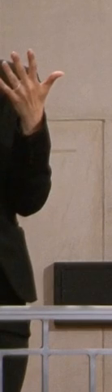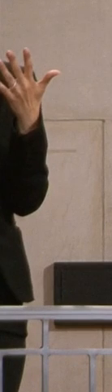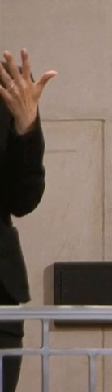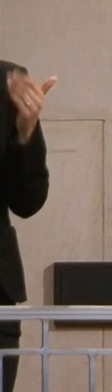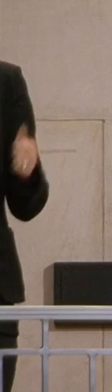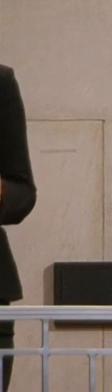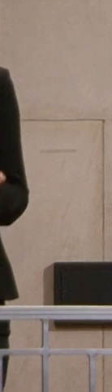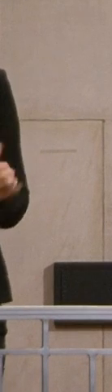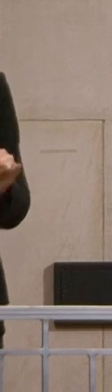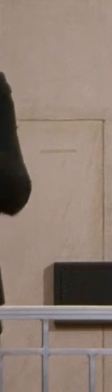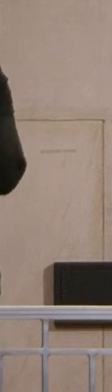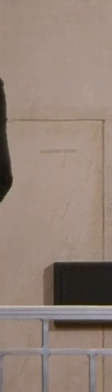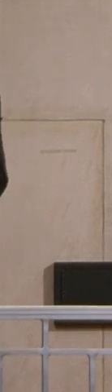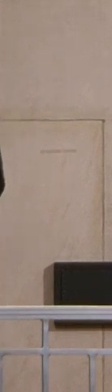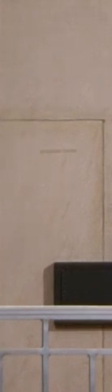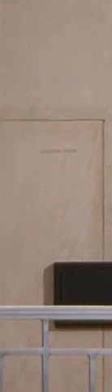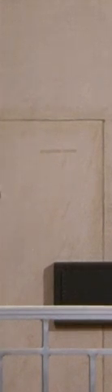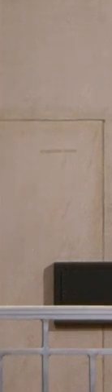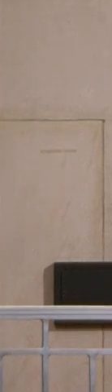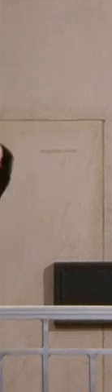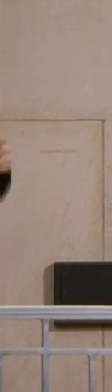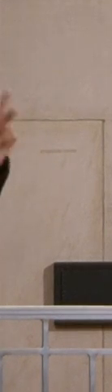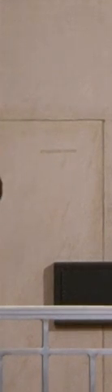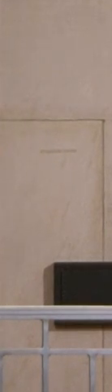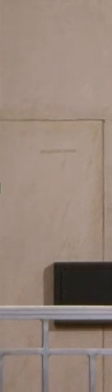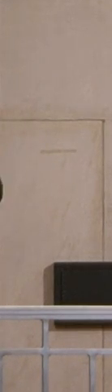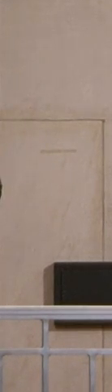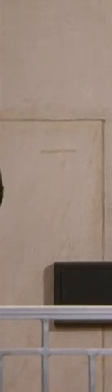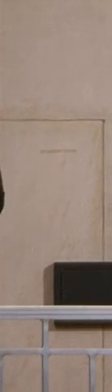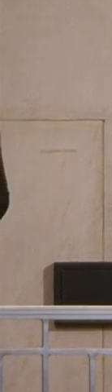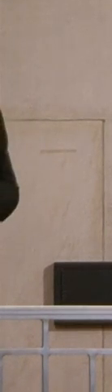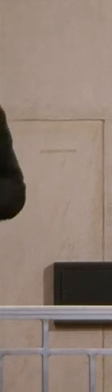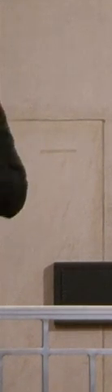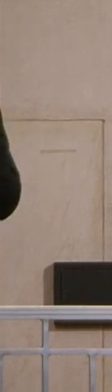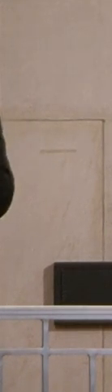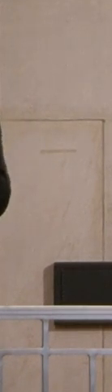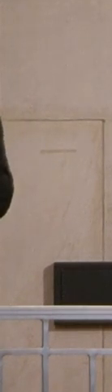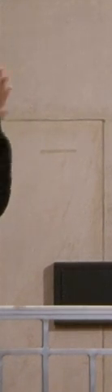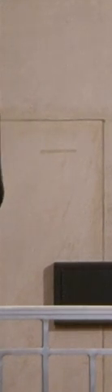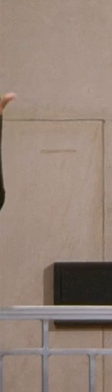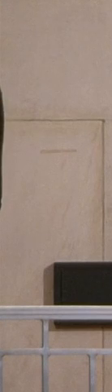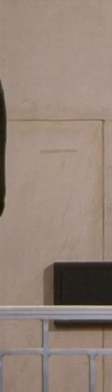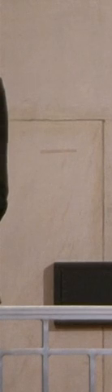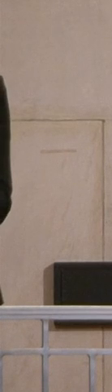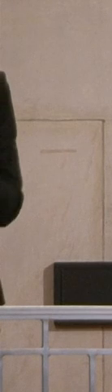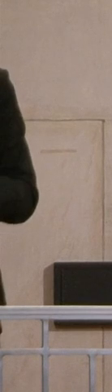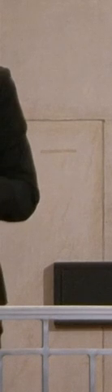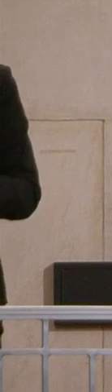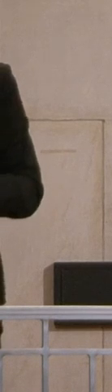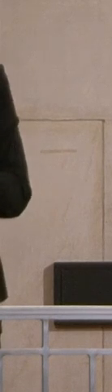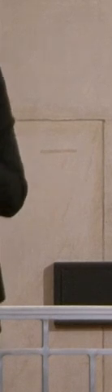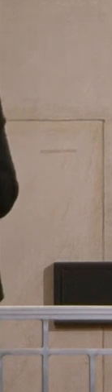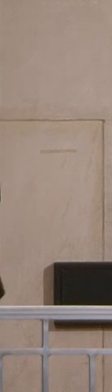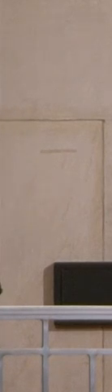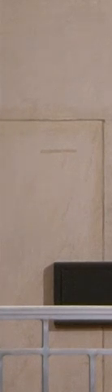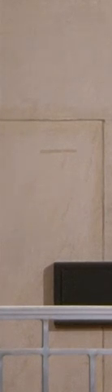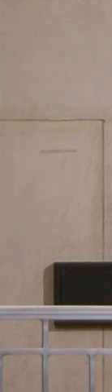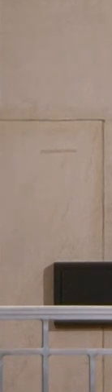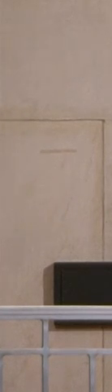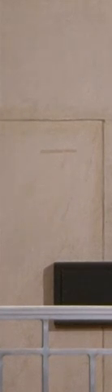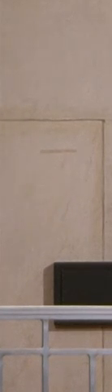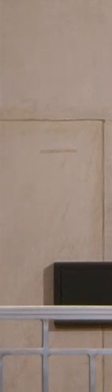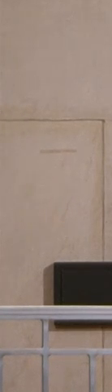huge responsibility to those young people who are still living in so much peril, in particular to their families and communities, to help